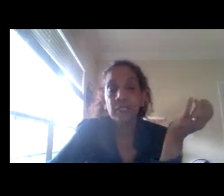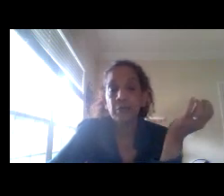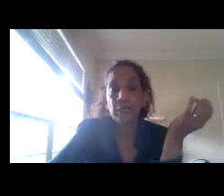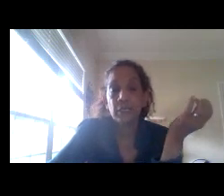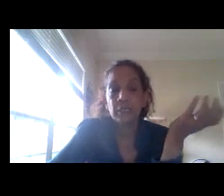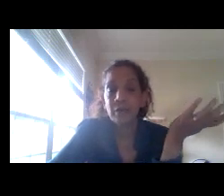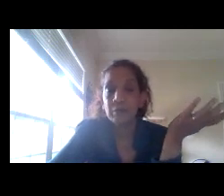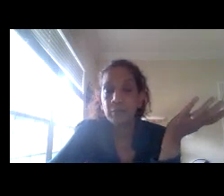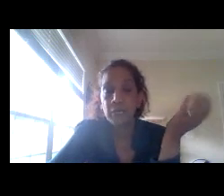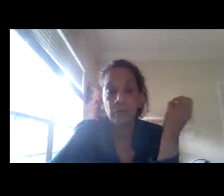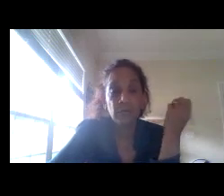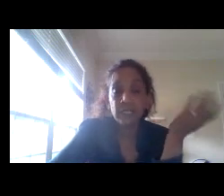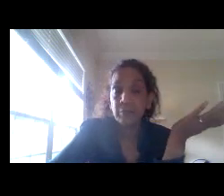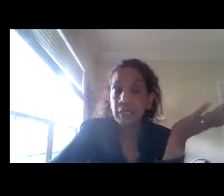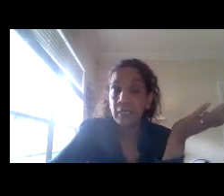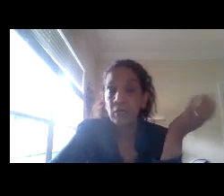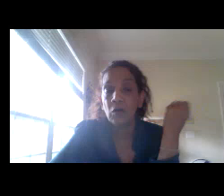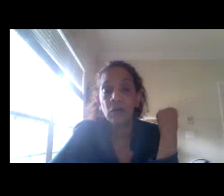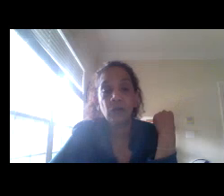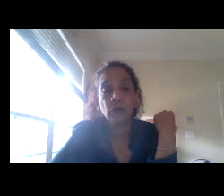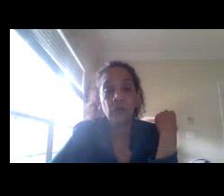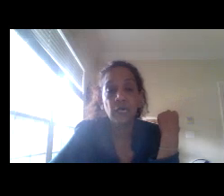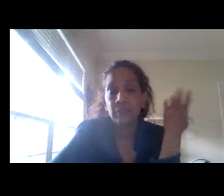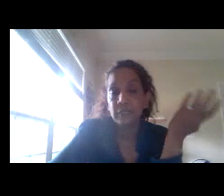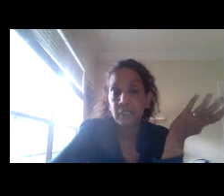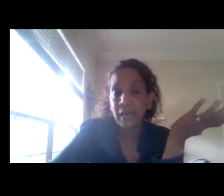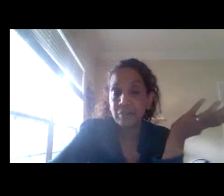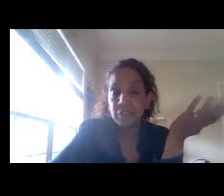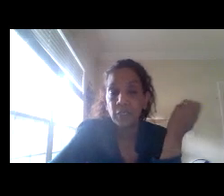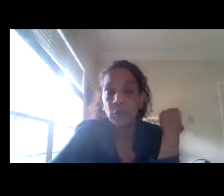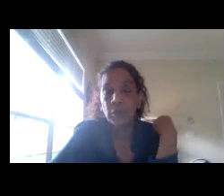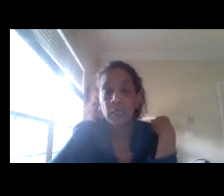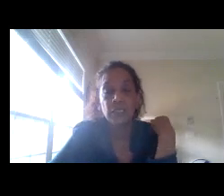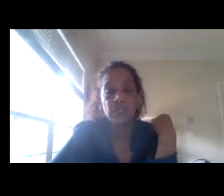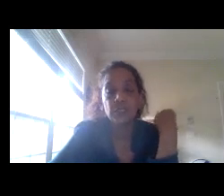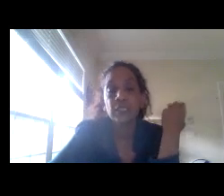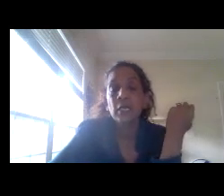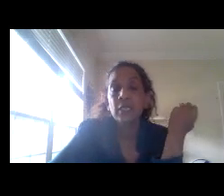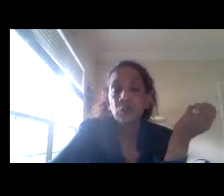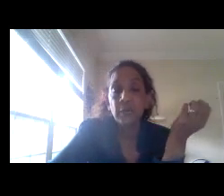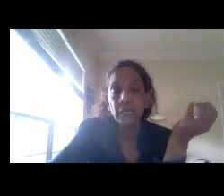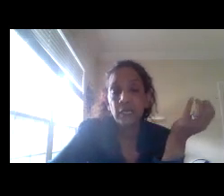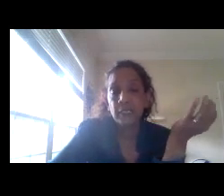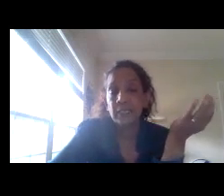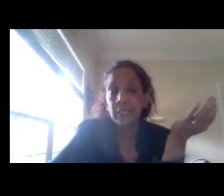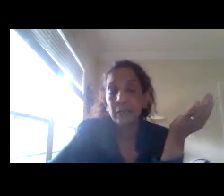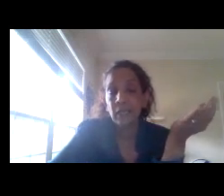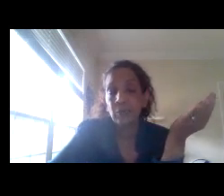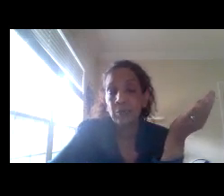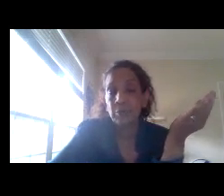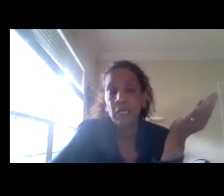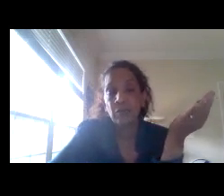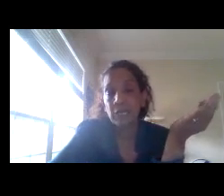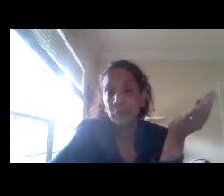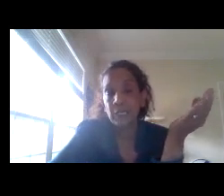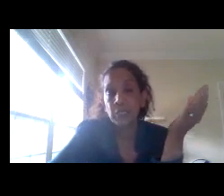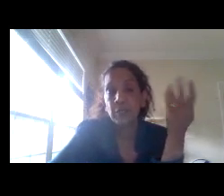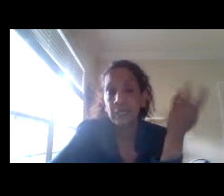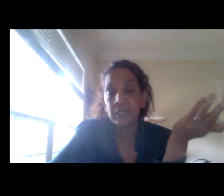require them to submit in a timely manner, or not submitting at all, or a lot of staff turnover. It's just so many risks that they